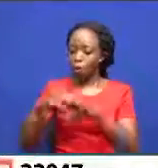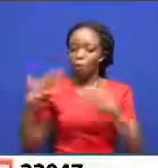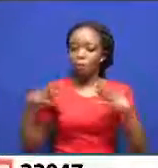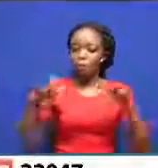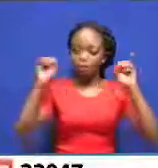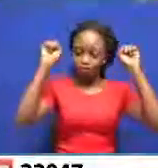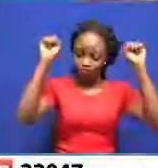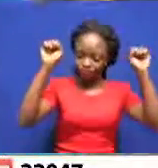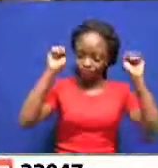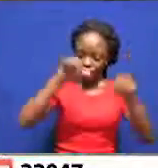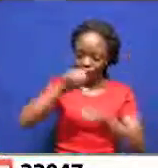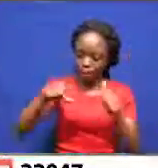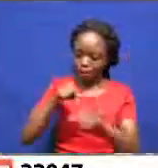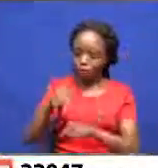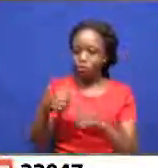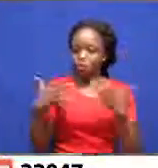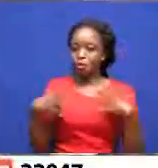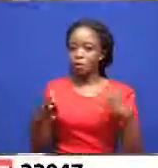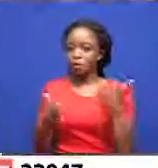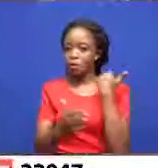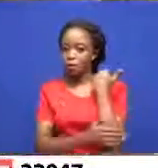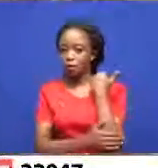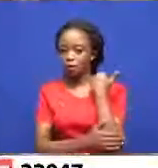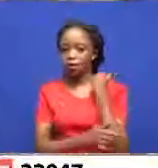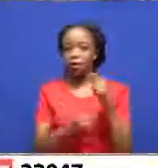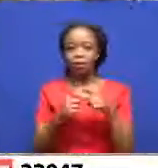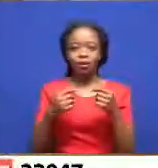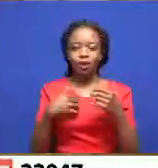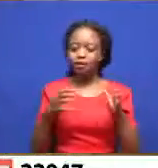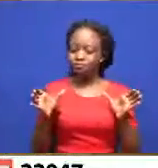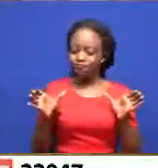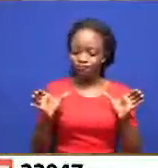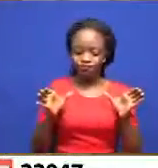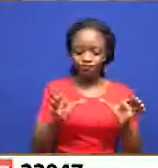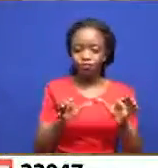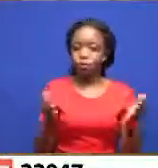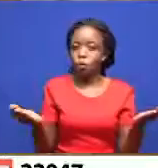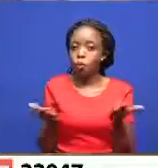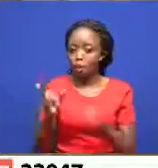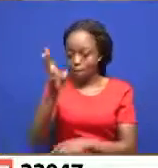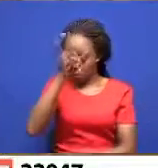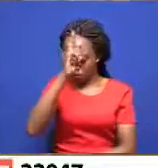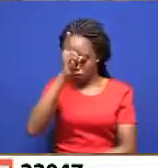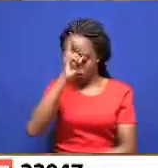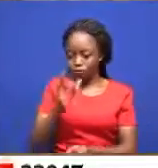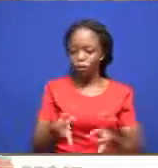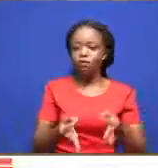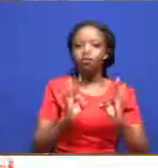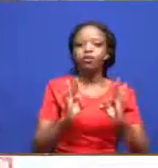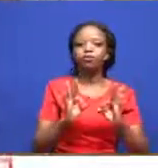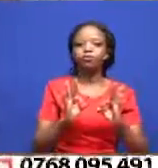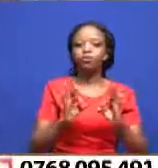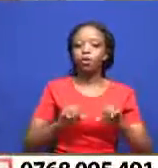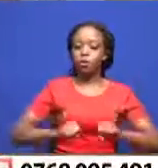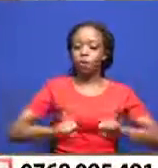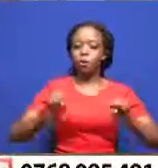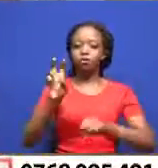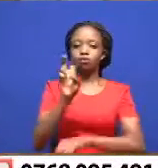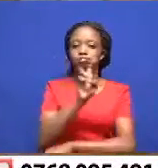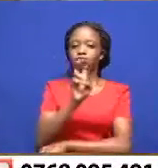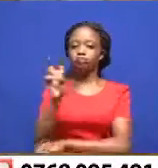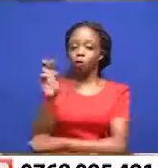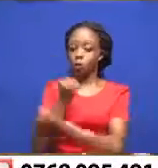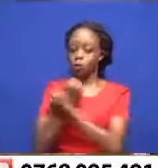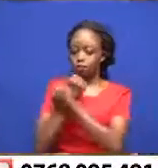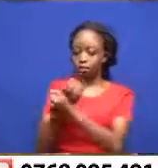against the said goons, but were met with excessive force, where police officers were mobilized to